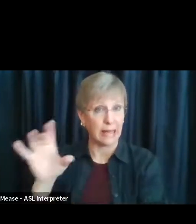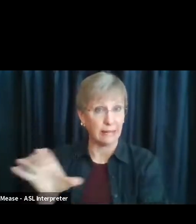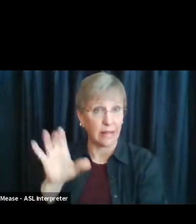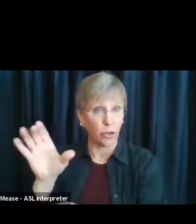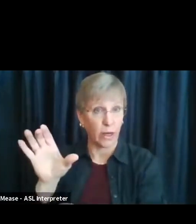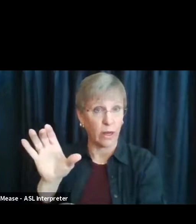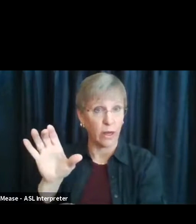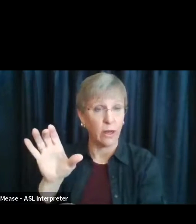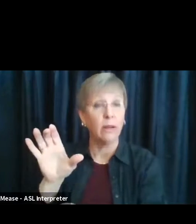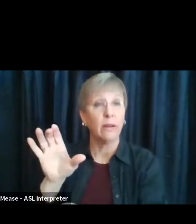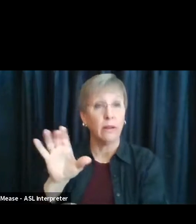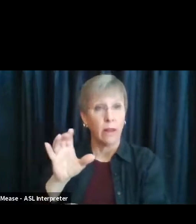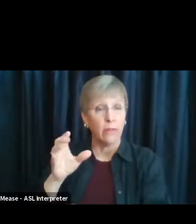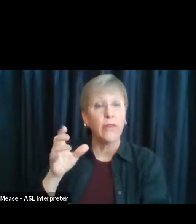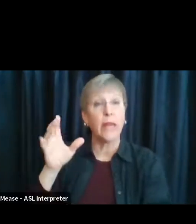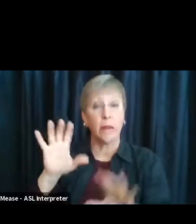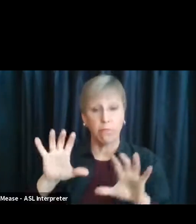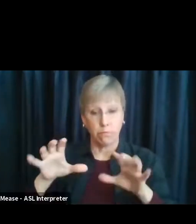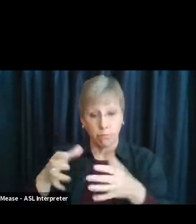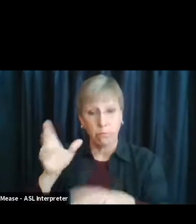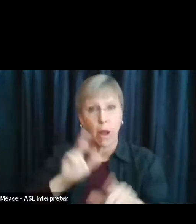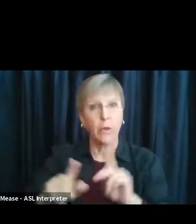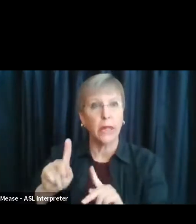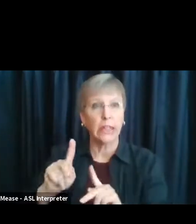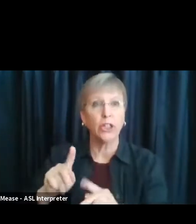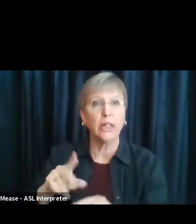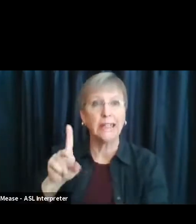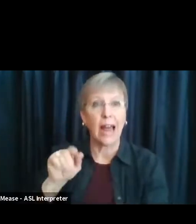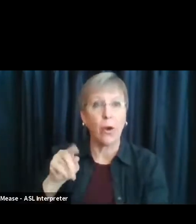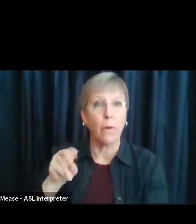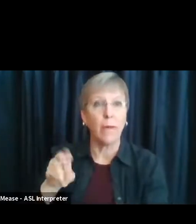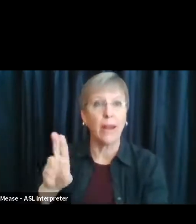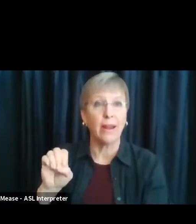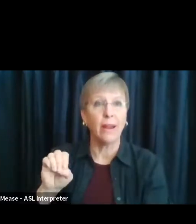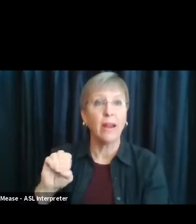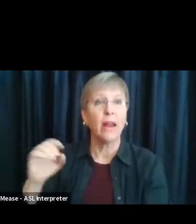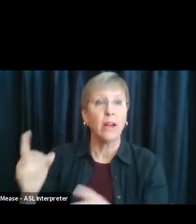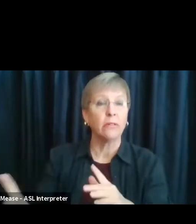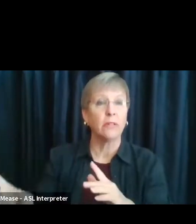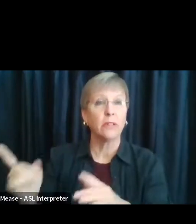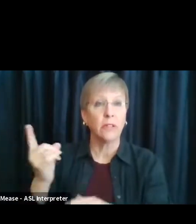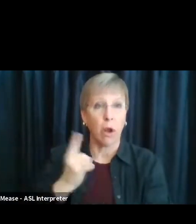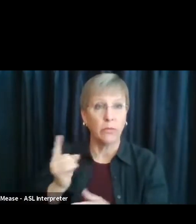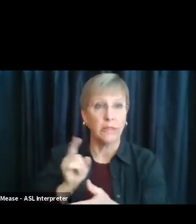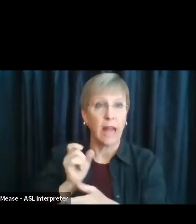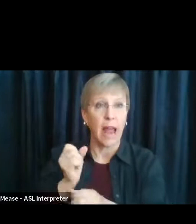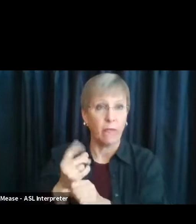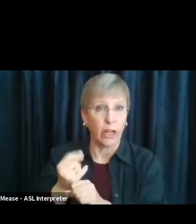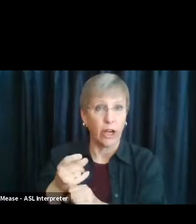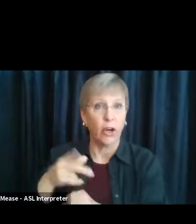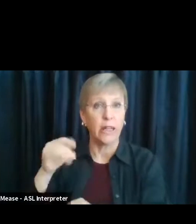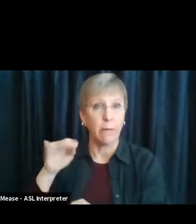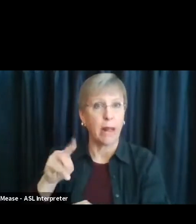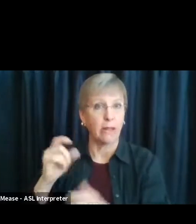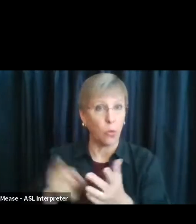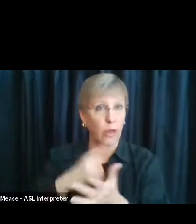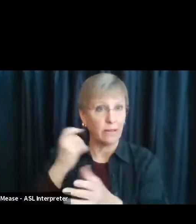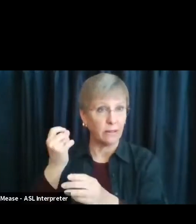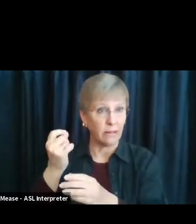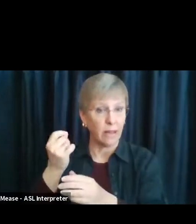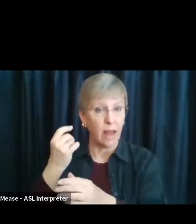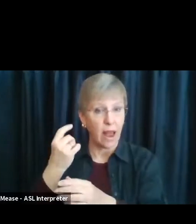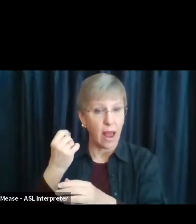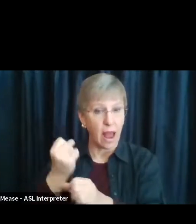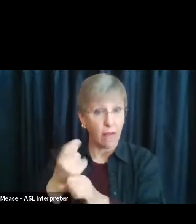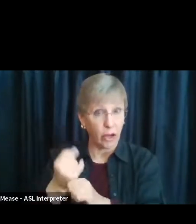the population in Benin in Dahomey, comes every year in the palace once a year, and they get